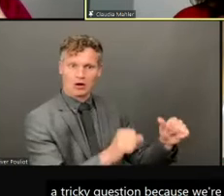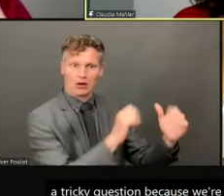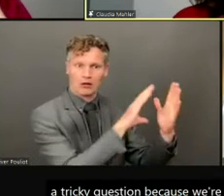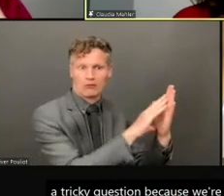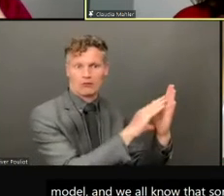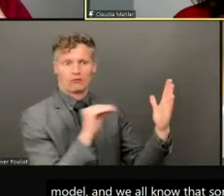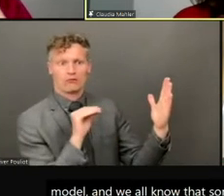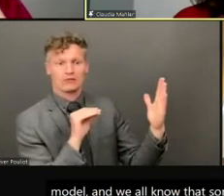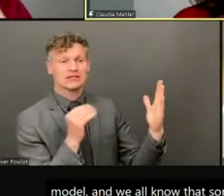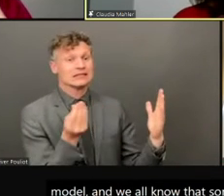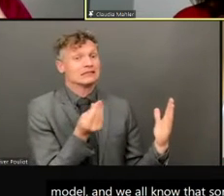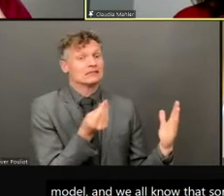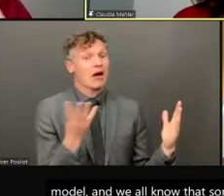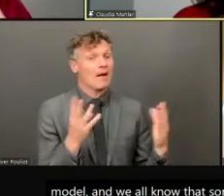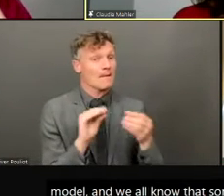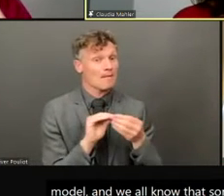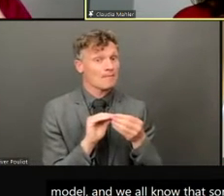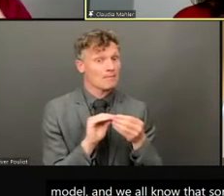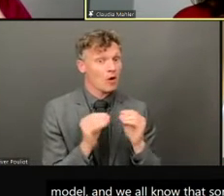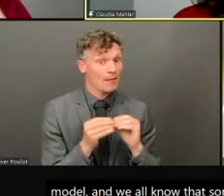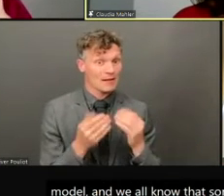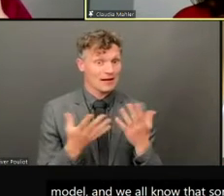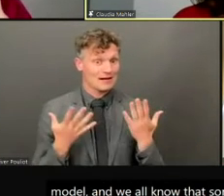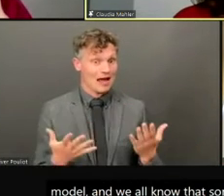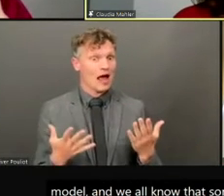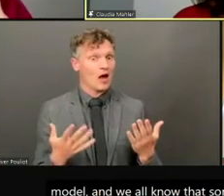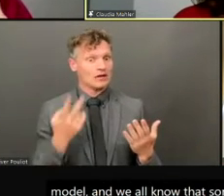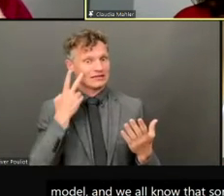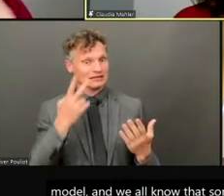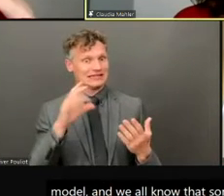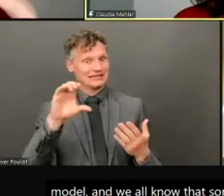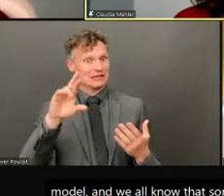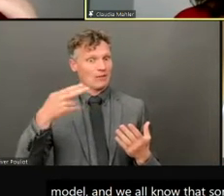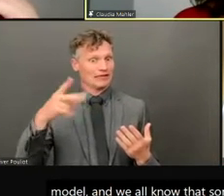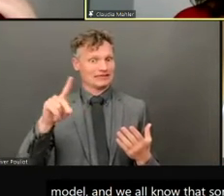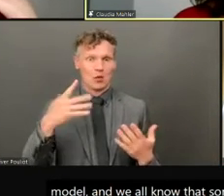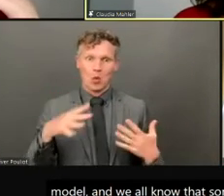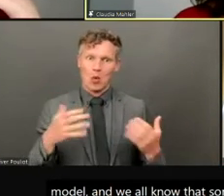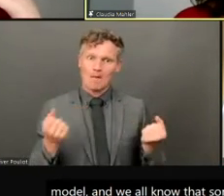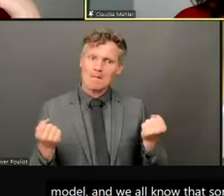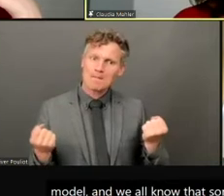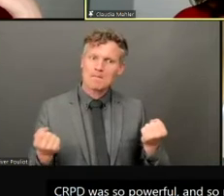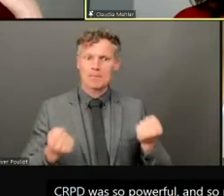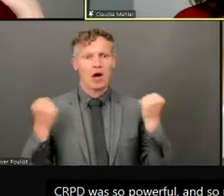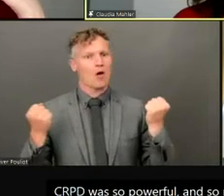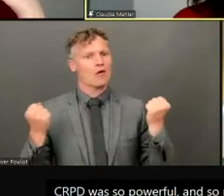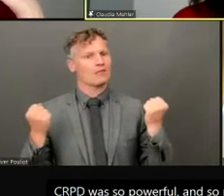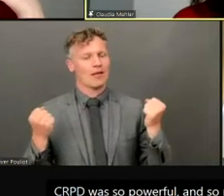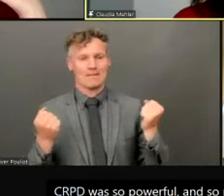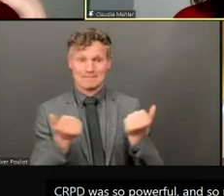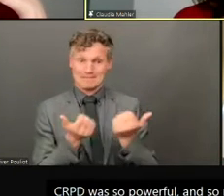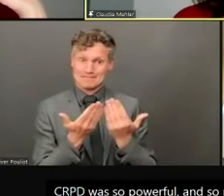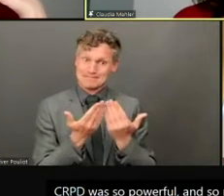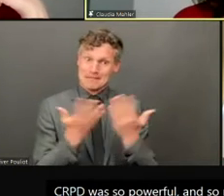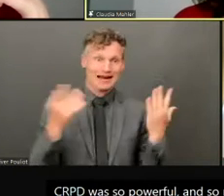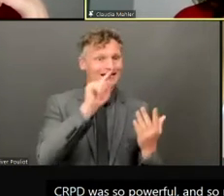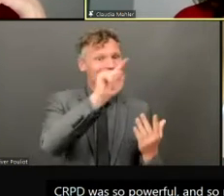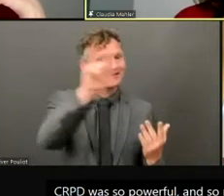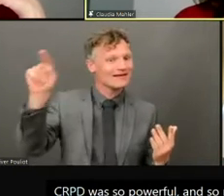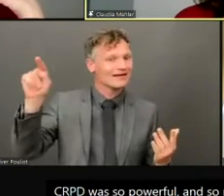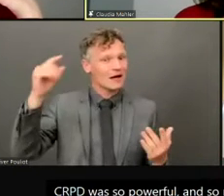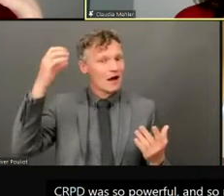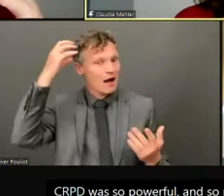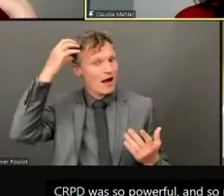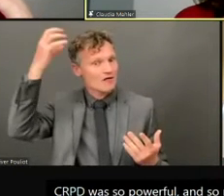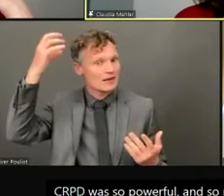was so powerful. So many states and governments don't want to have a same perfect human